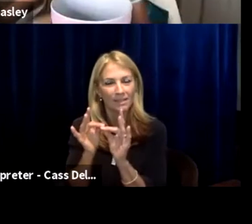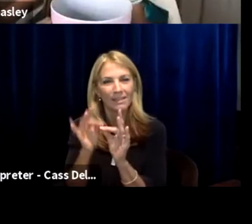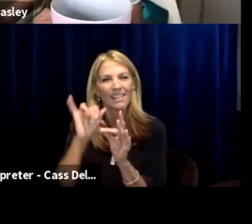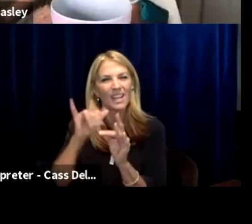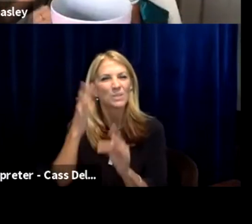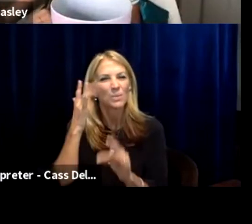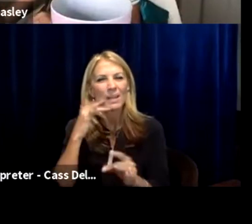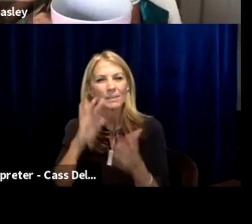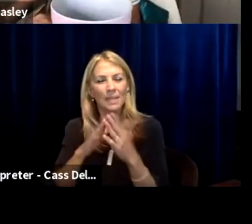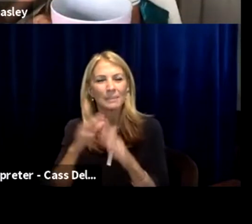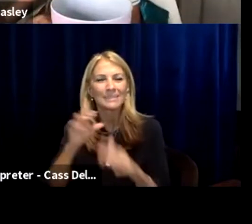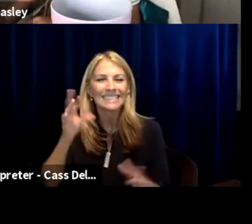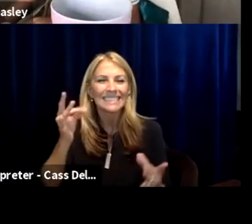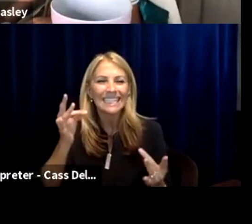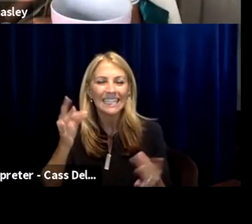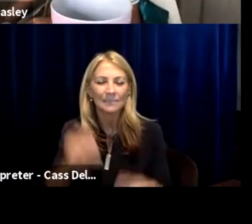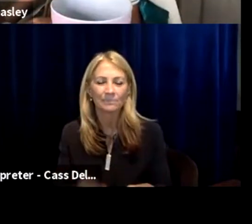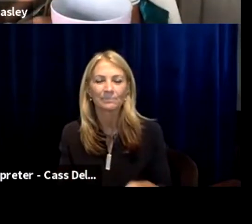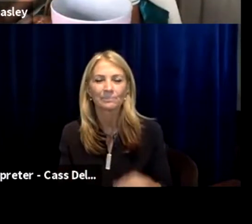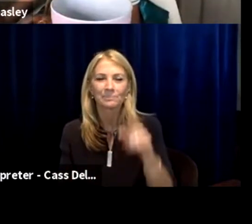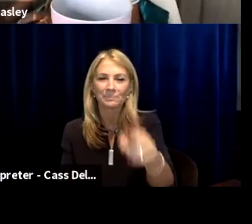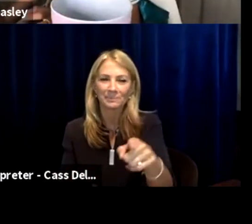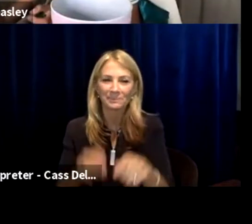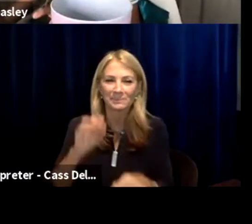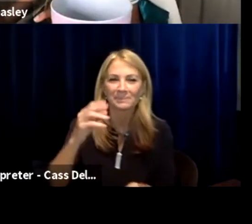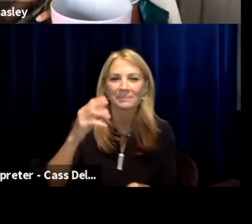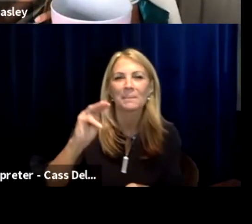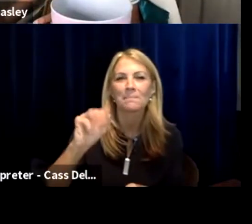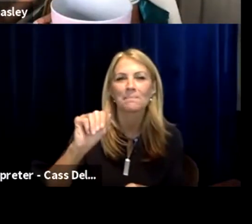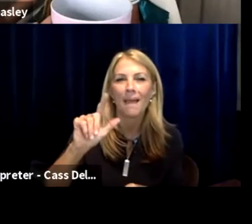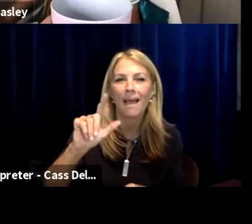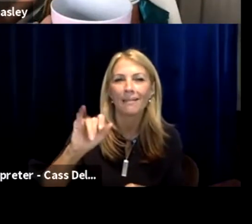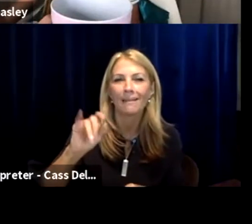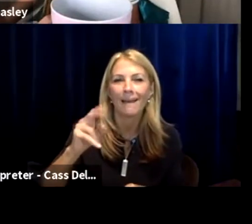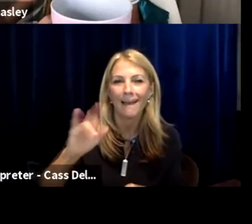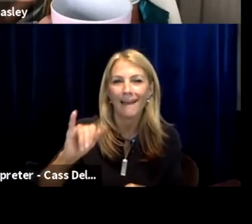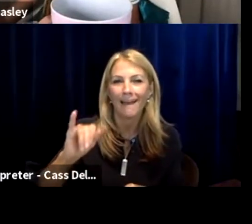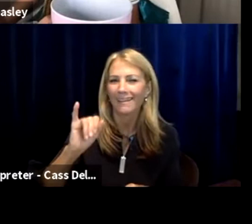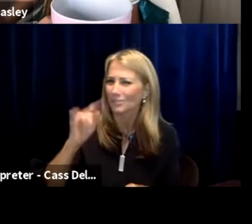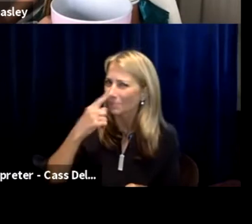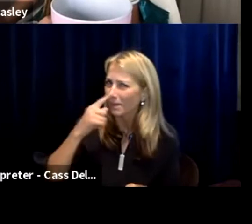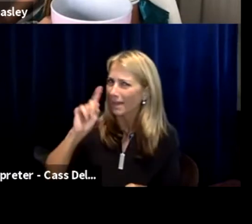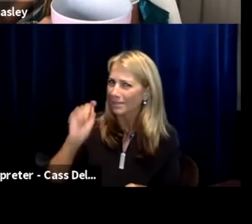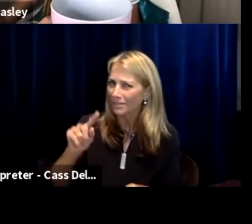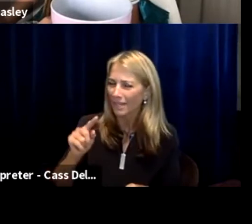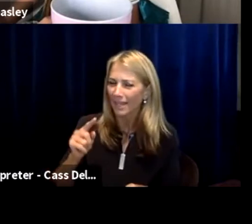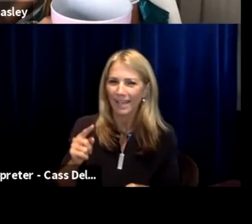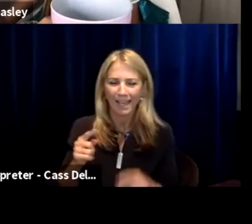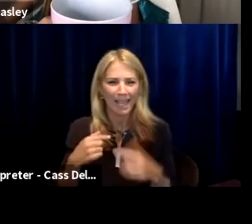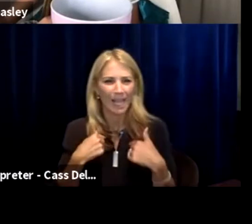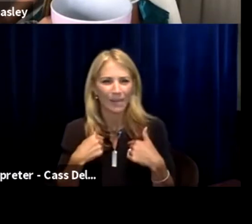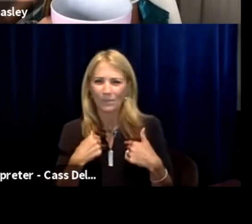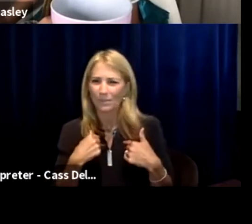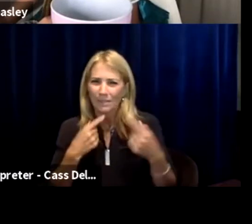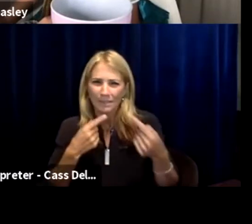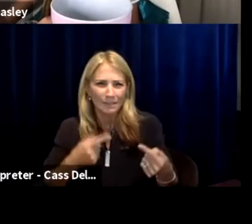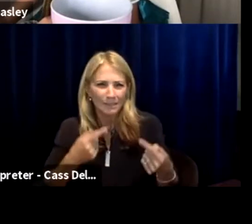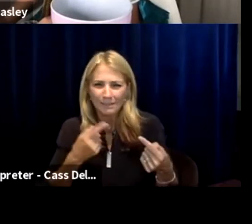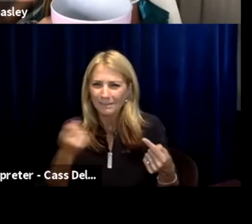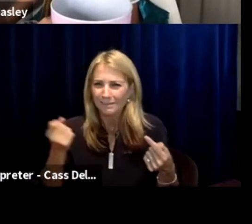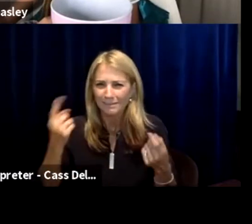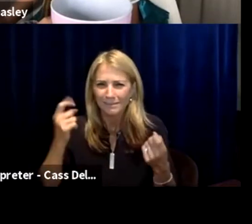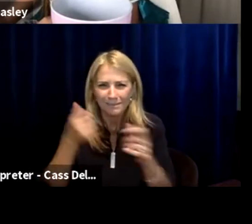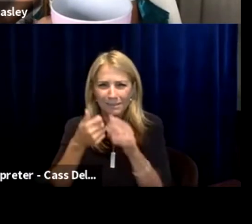May I ask a question? Yes. I was having so much trouble getting used to things, and what do we do with the hot water and the